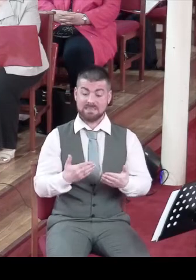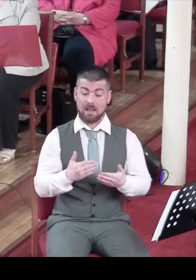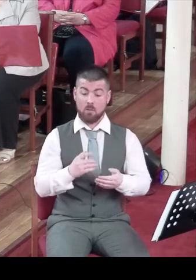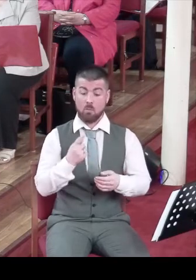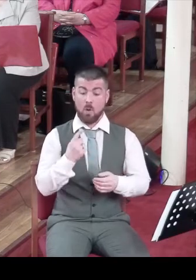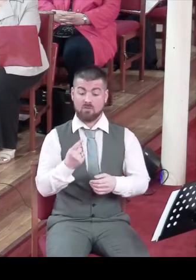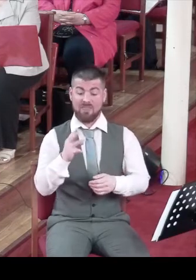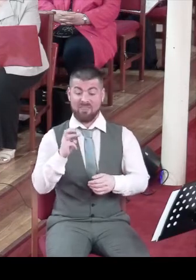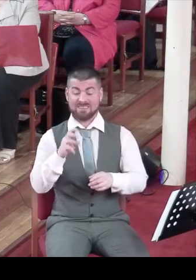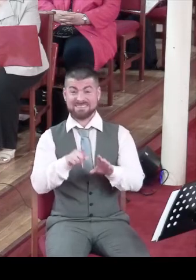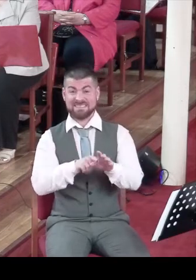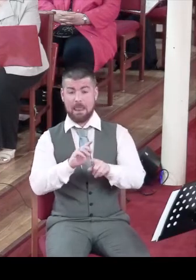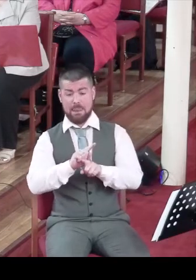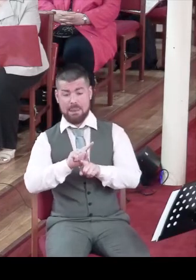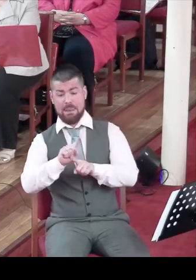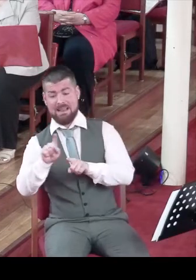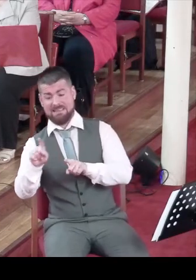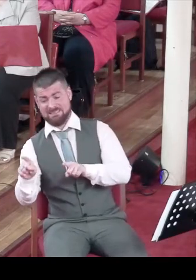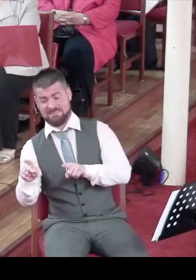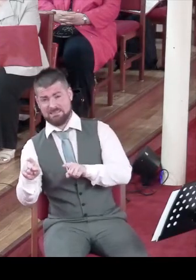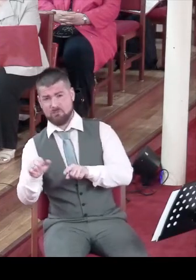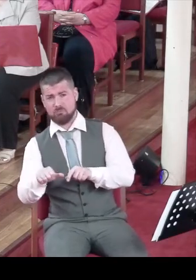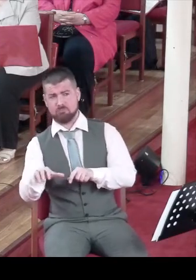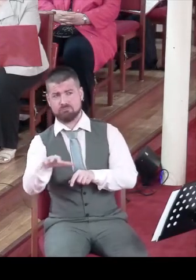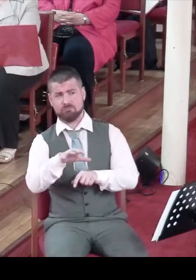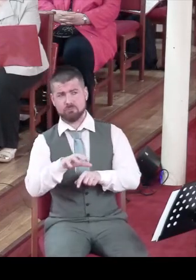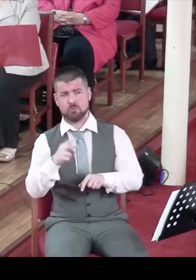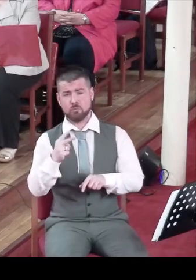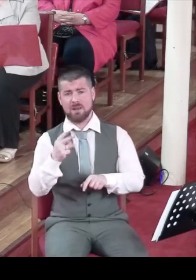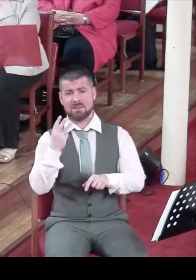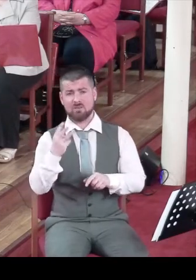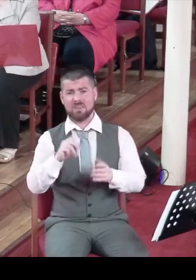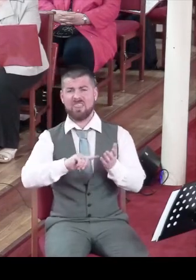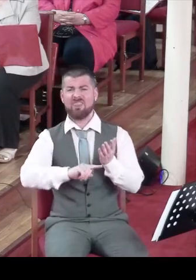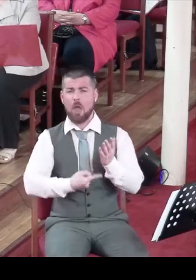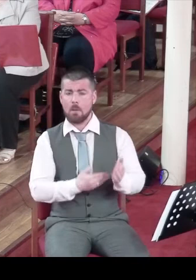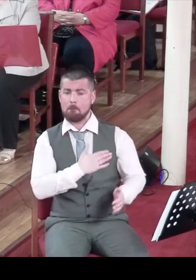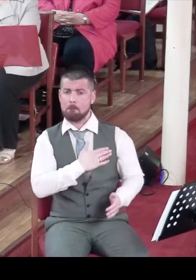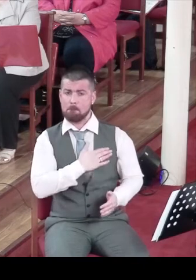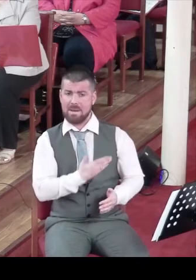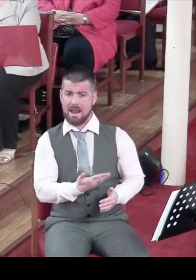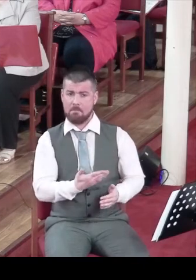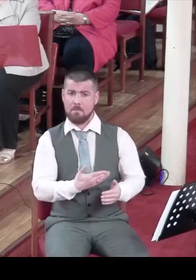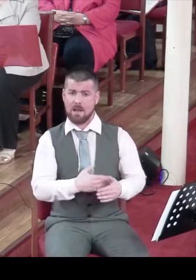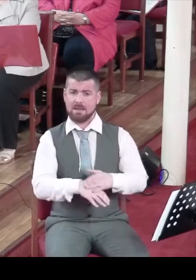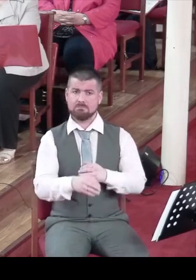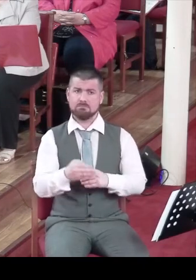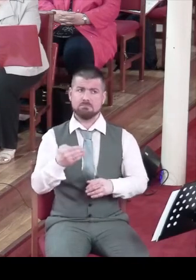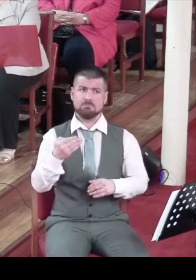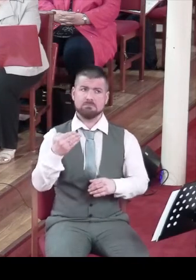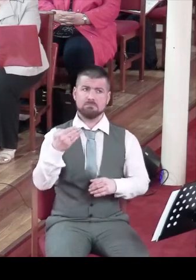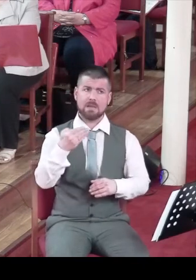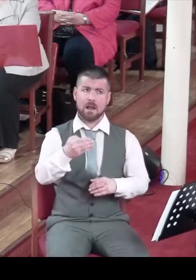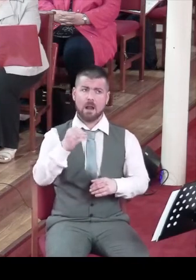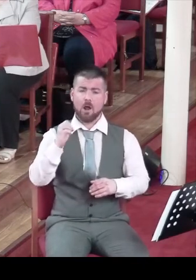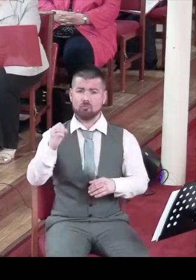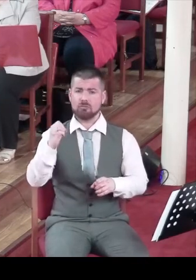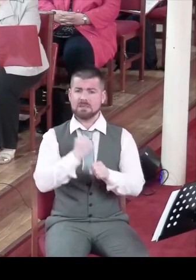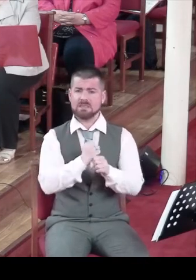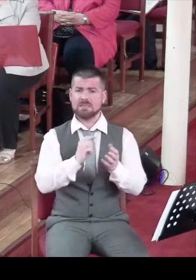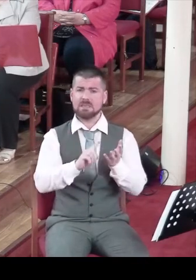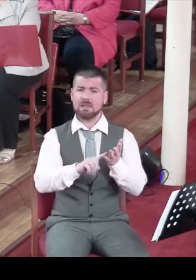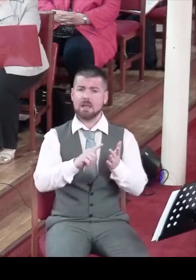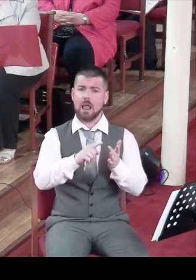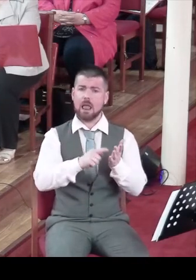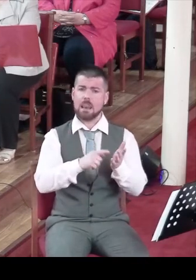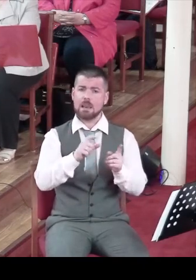years later, there are around 23,000 members in 900 guilds across the United